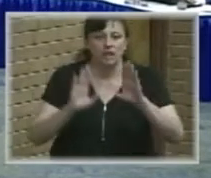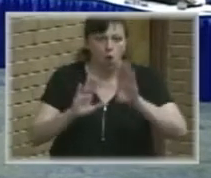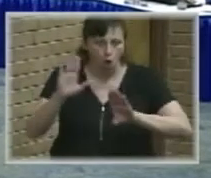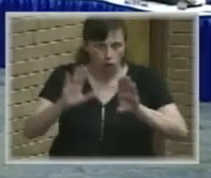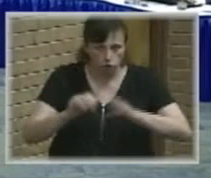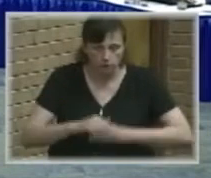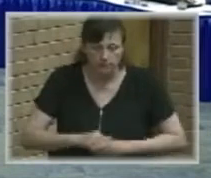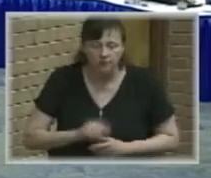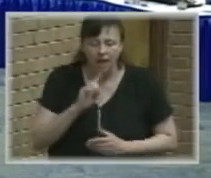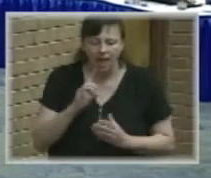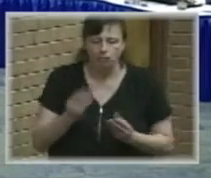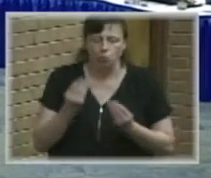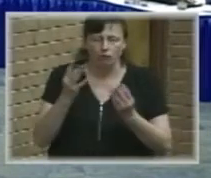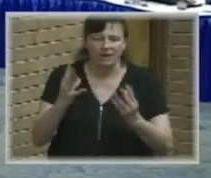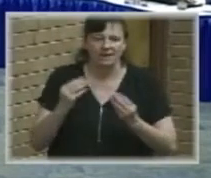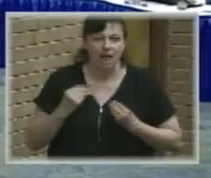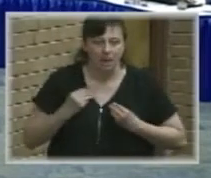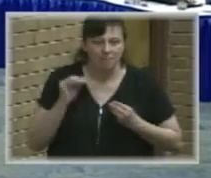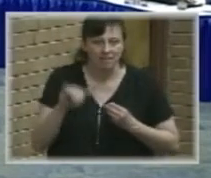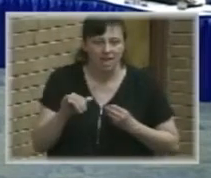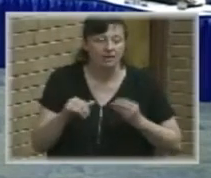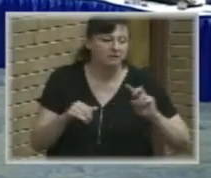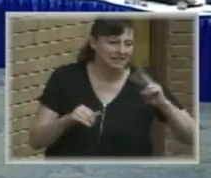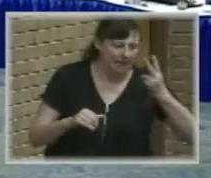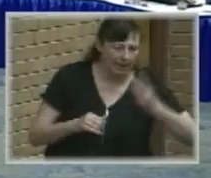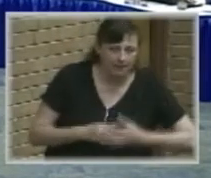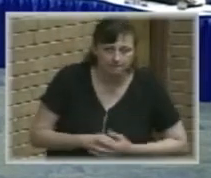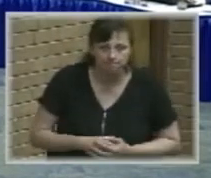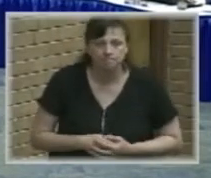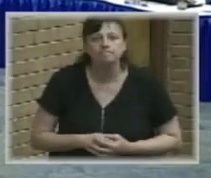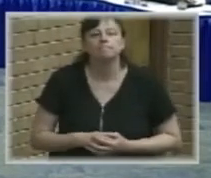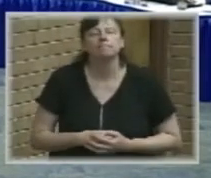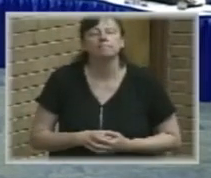that we adopt the resolution before us. Second.